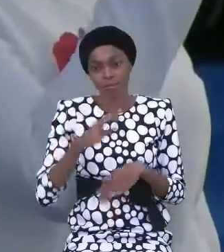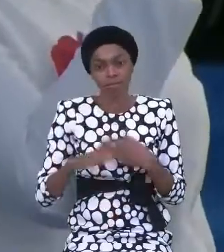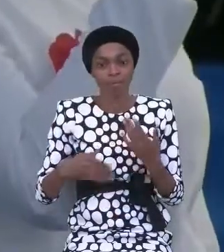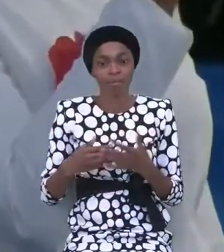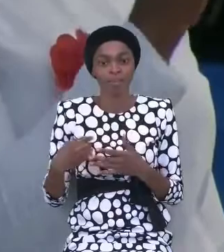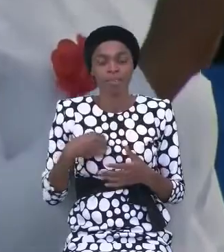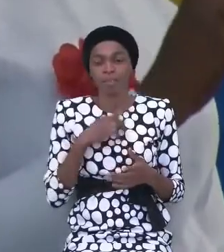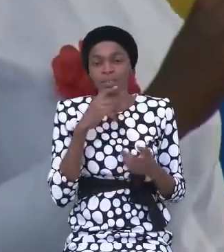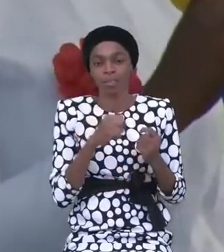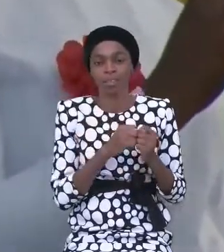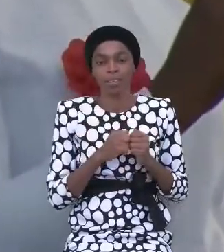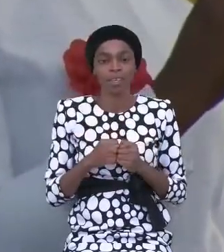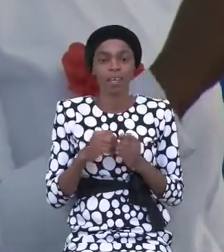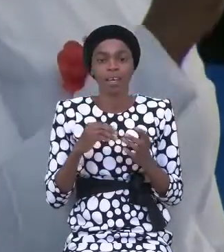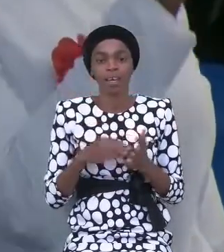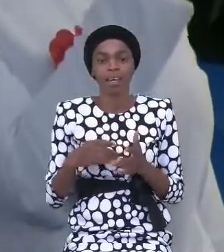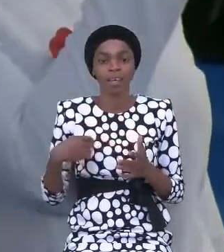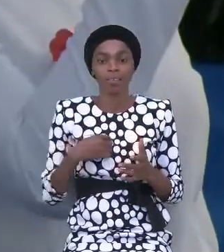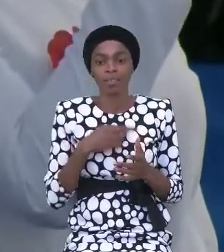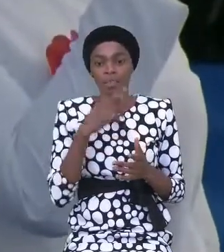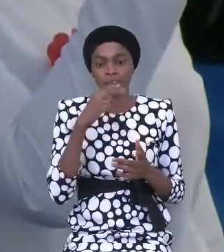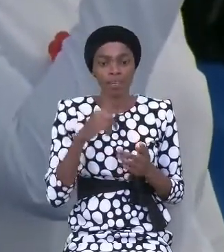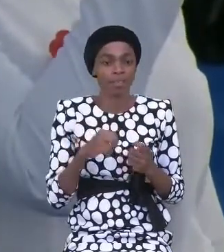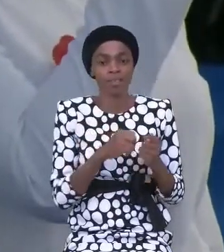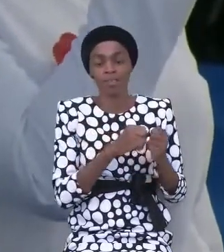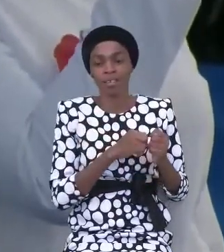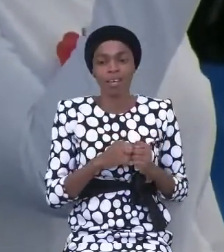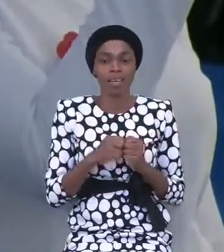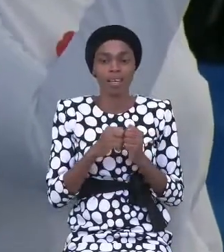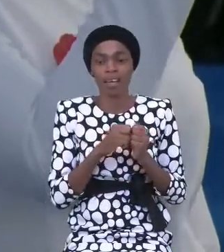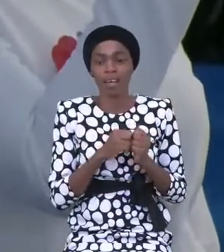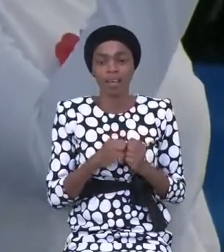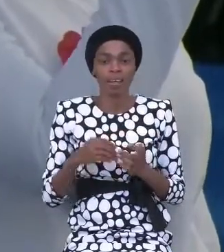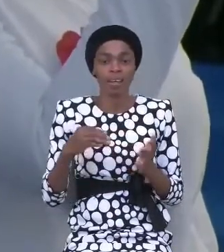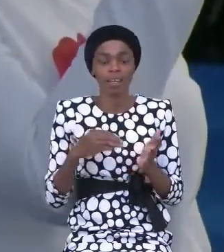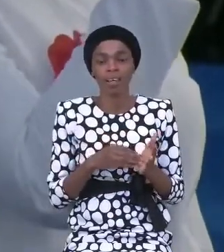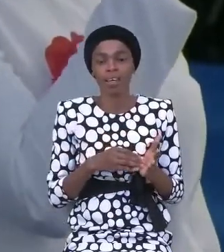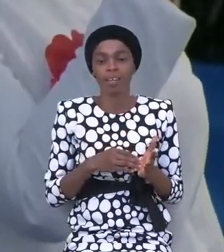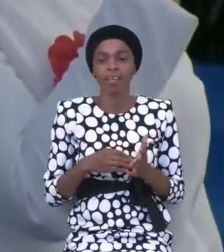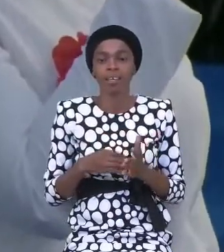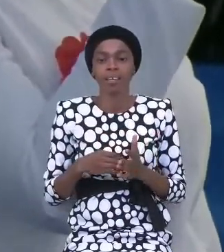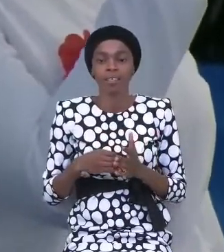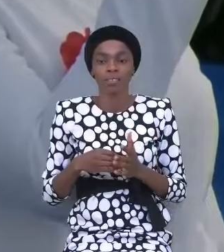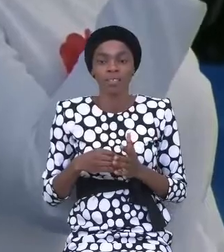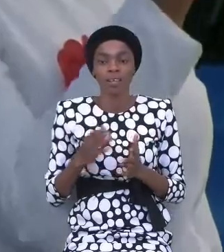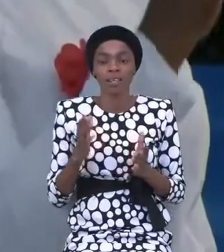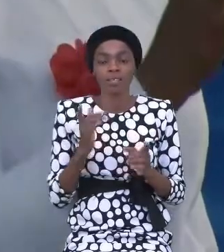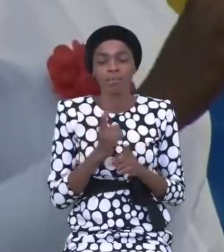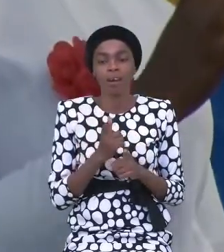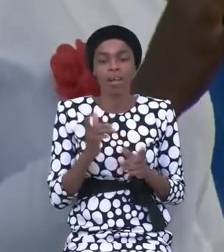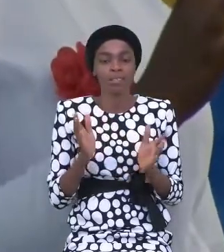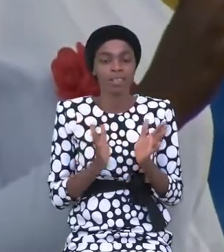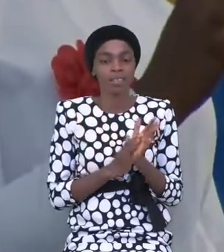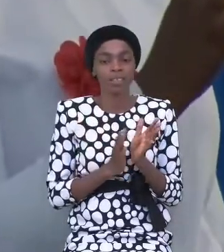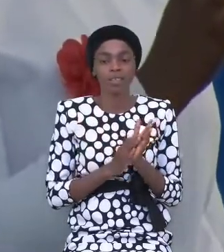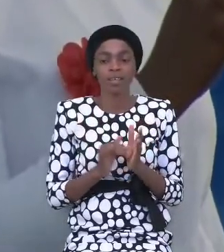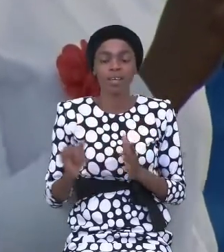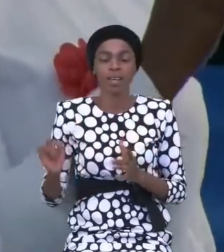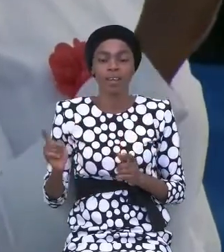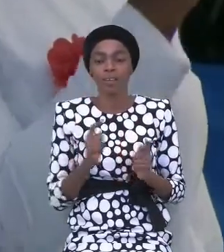are together again. We are together again. Just praising